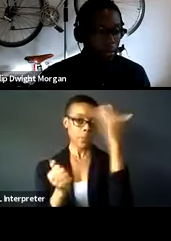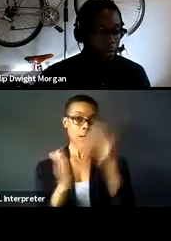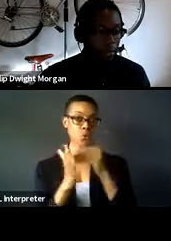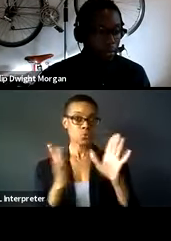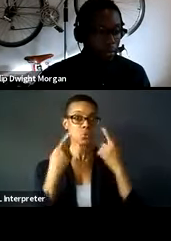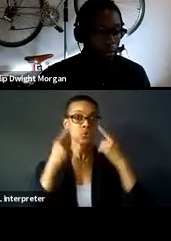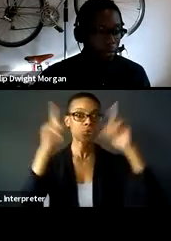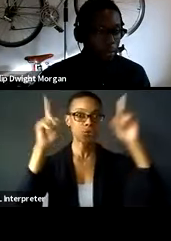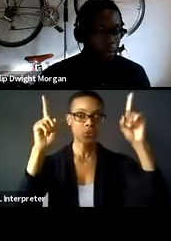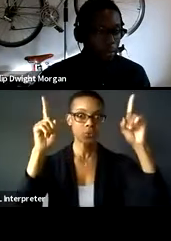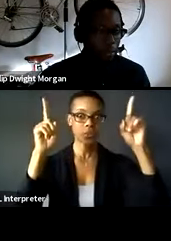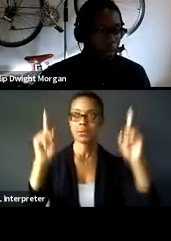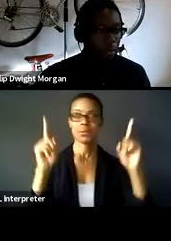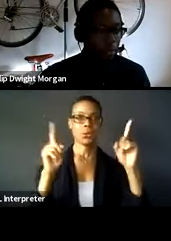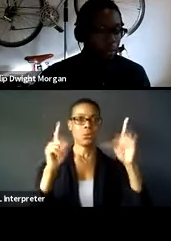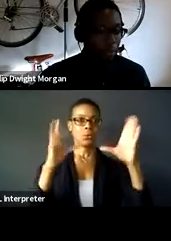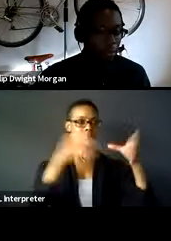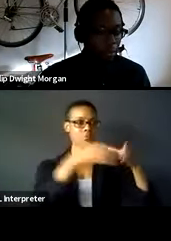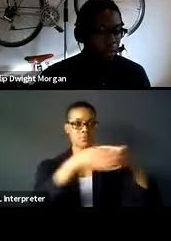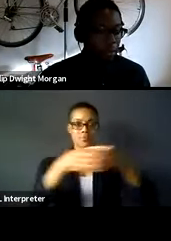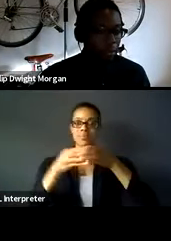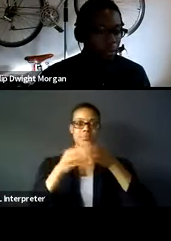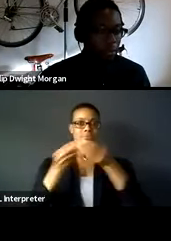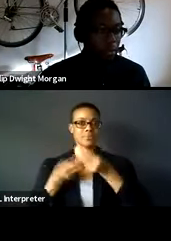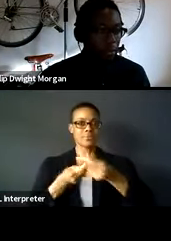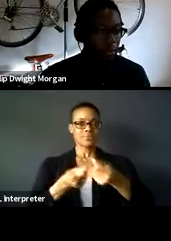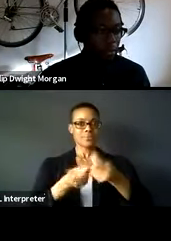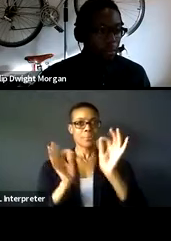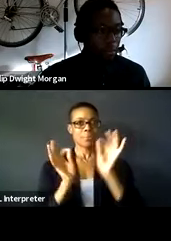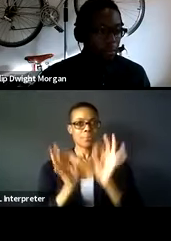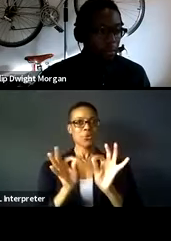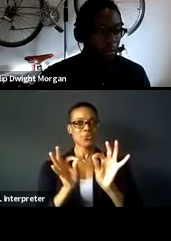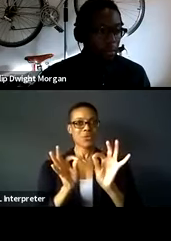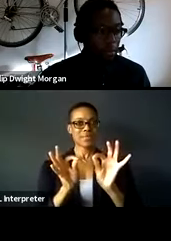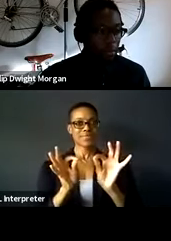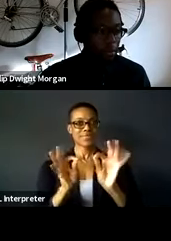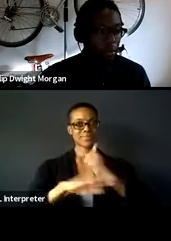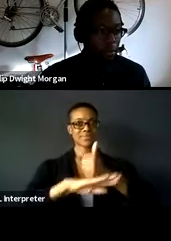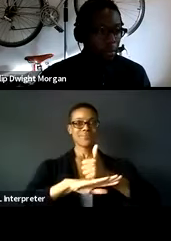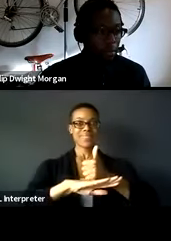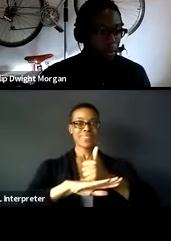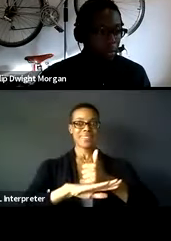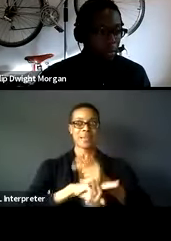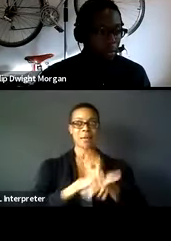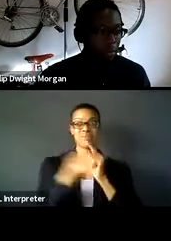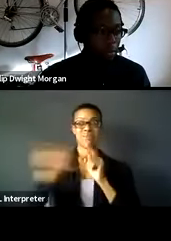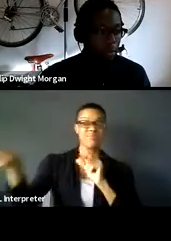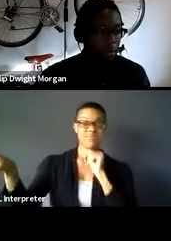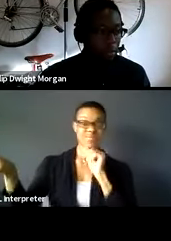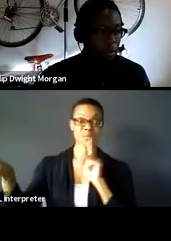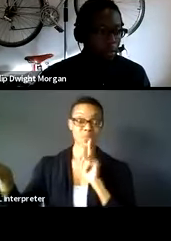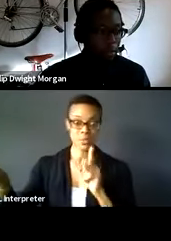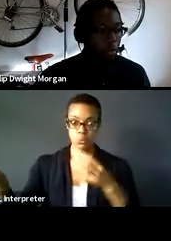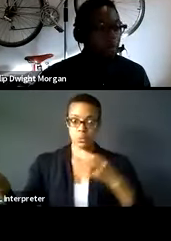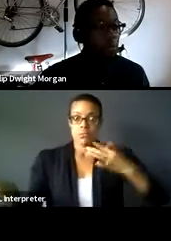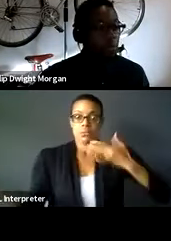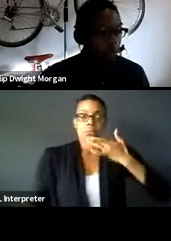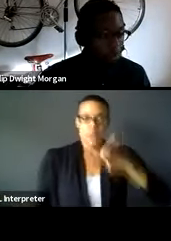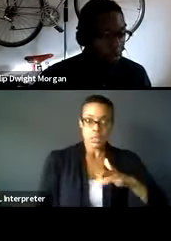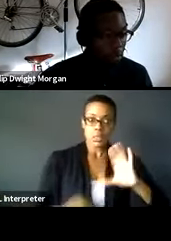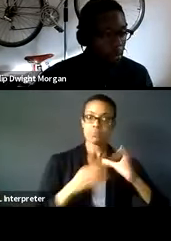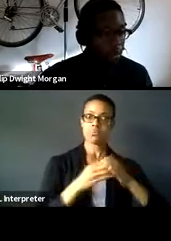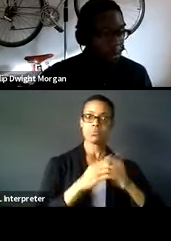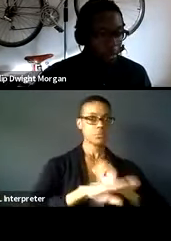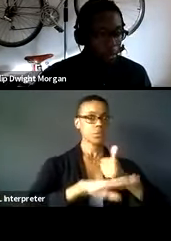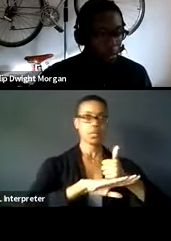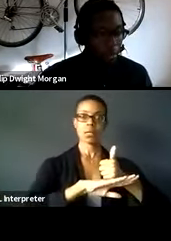had this perfect trifecta that I recognize doesn't happen everywhere, But it set us up to really start this work. And